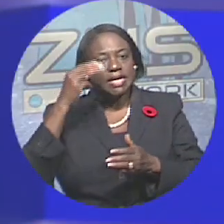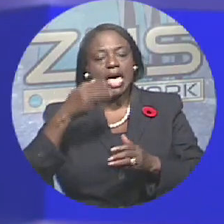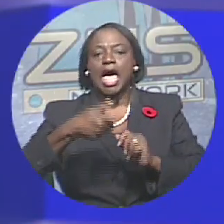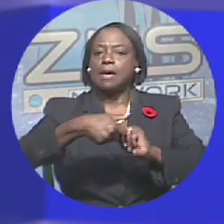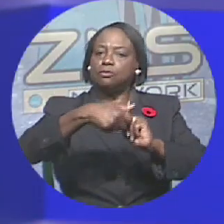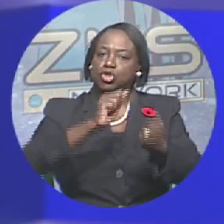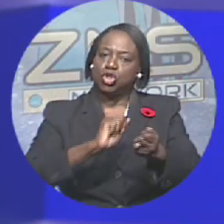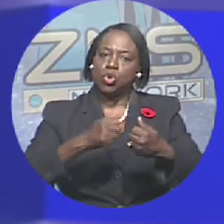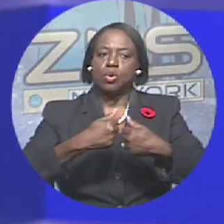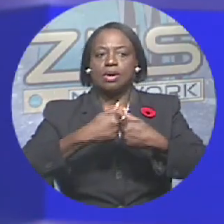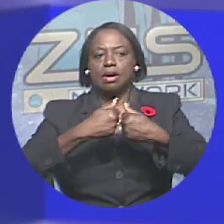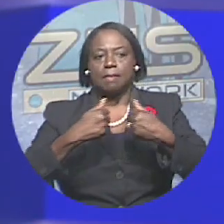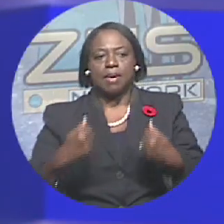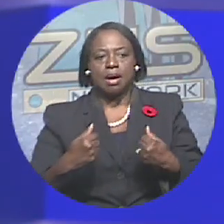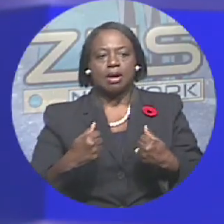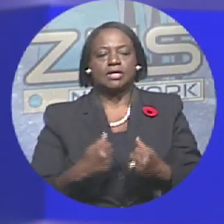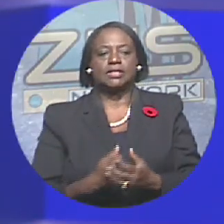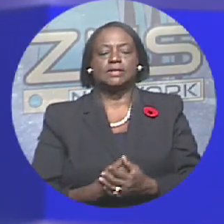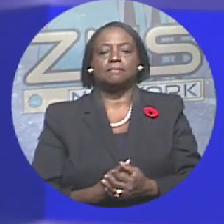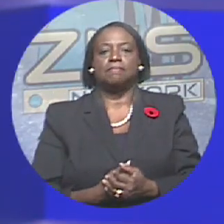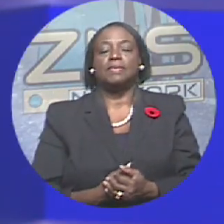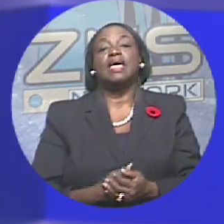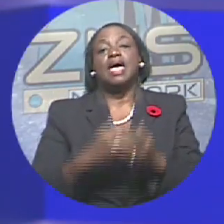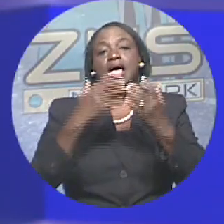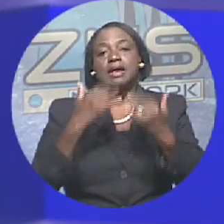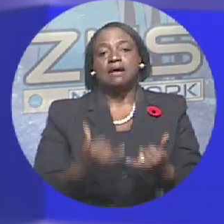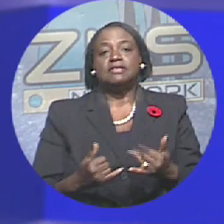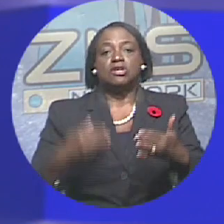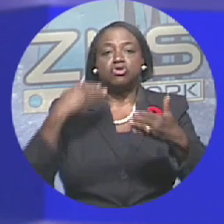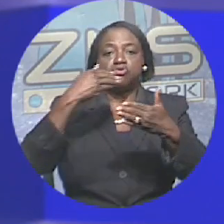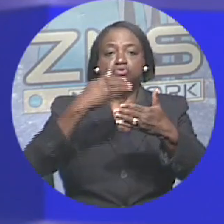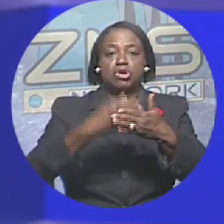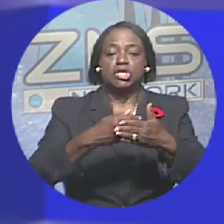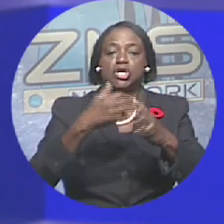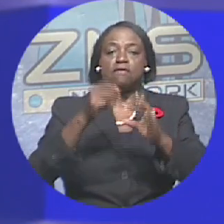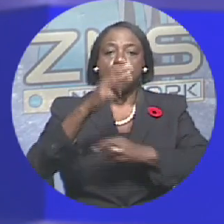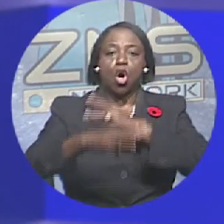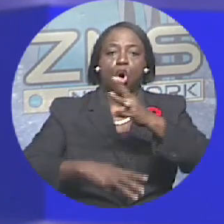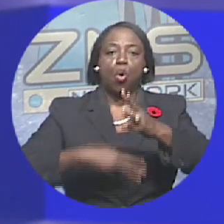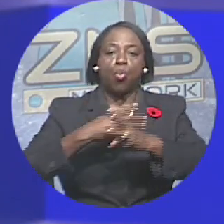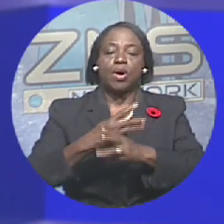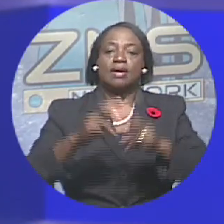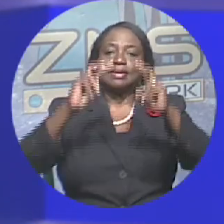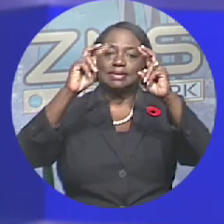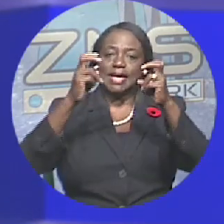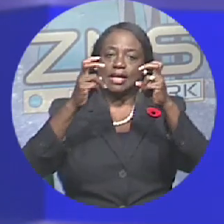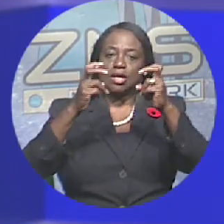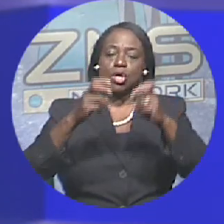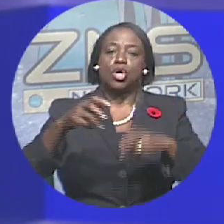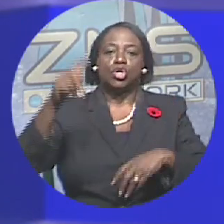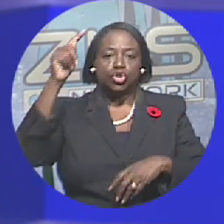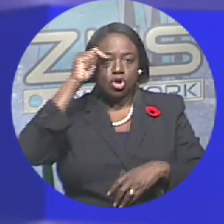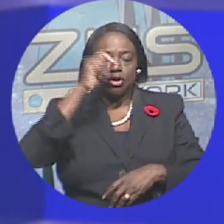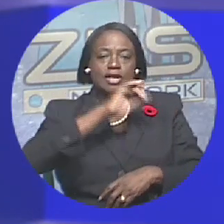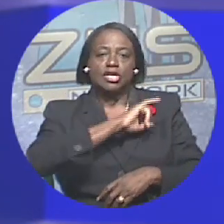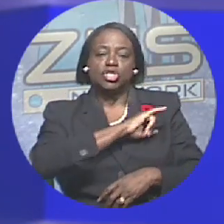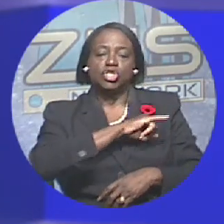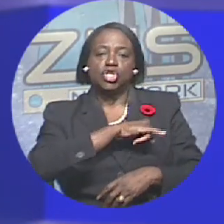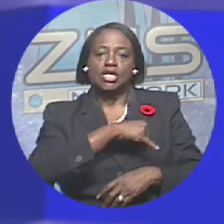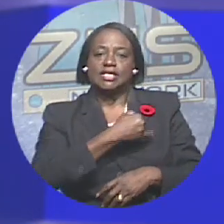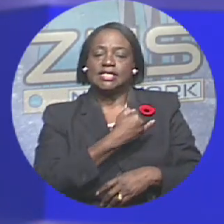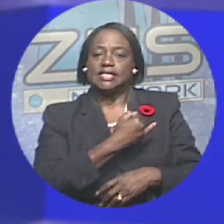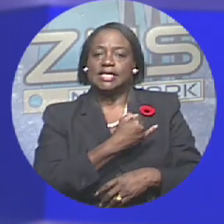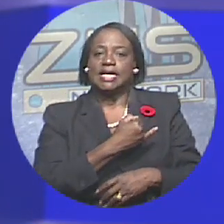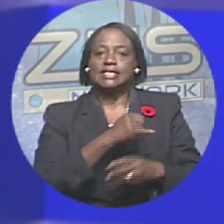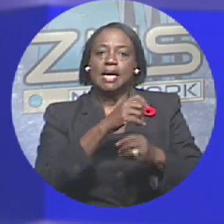Now that he is within reach of a world title, the Bahamian middleweight boxer Toriano Johnson is no longer into the talks. He wants to lace